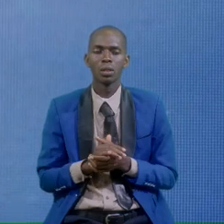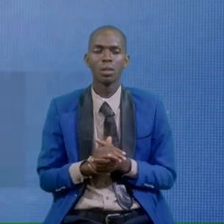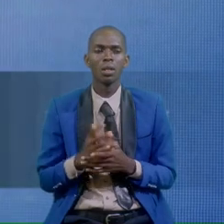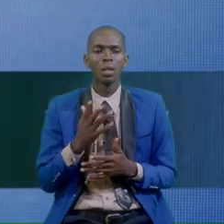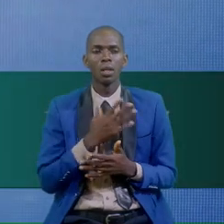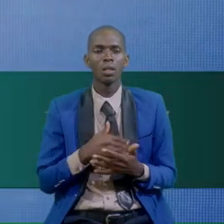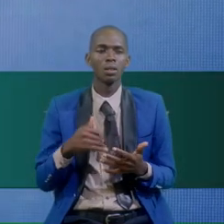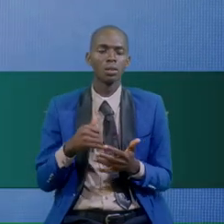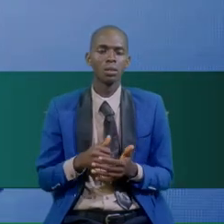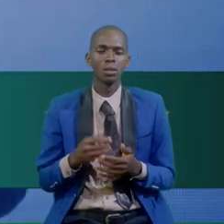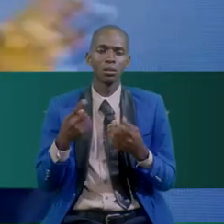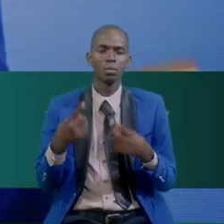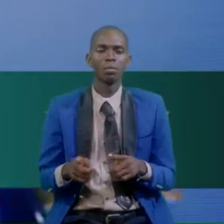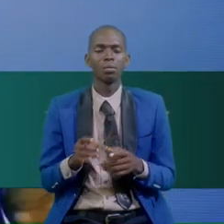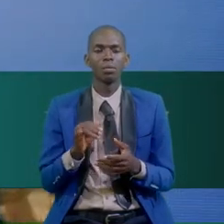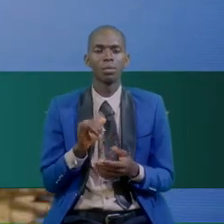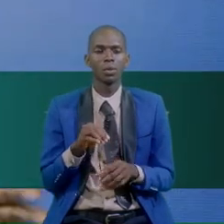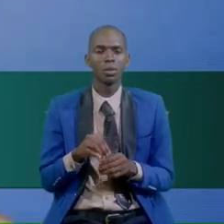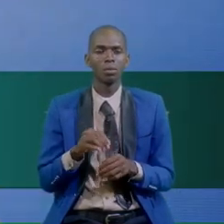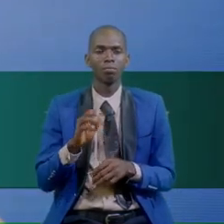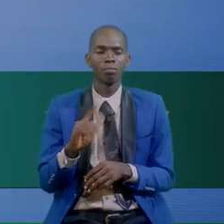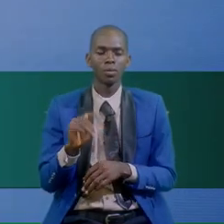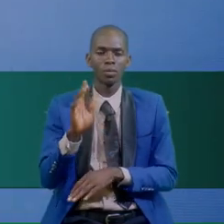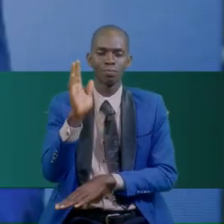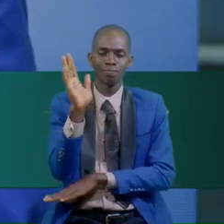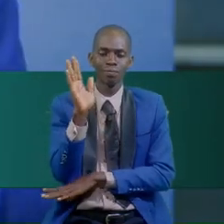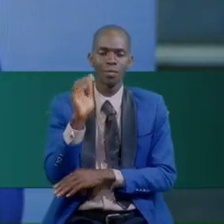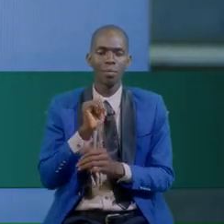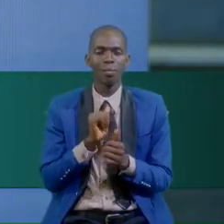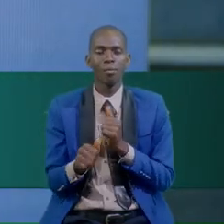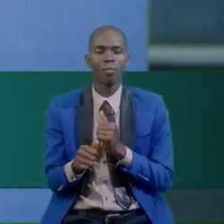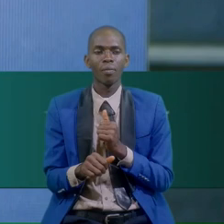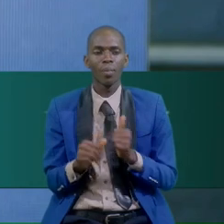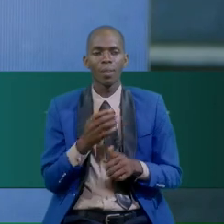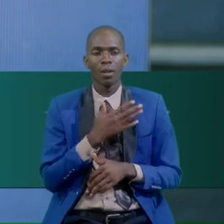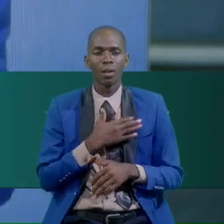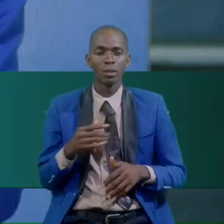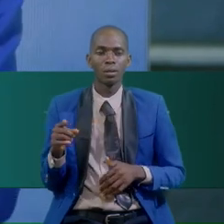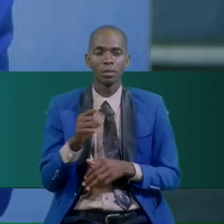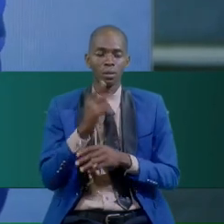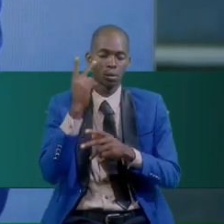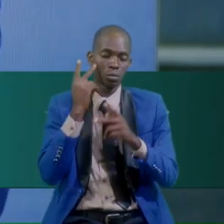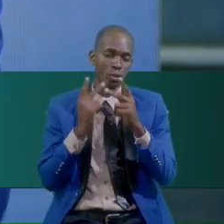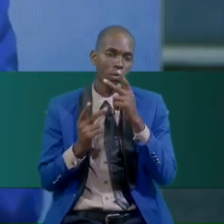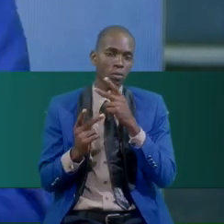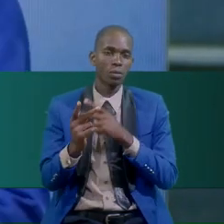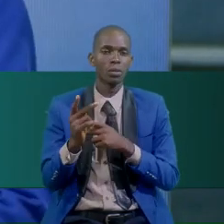pass when midday was past, and they